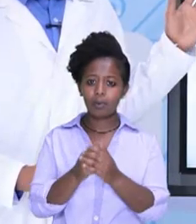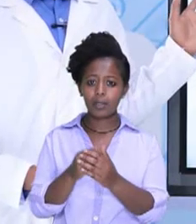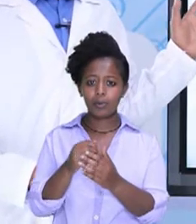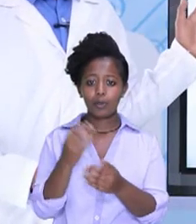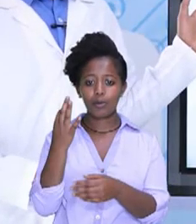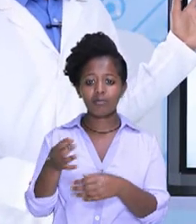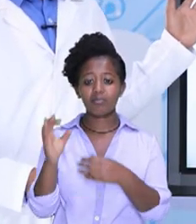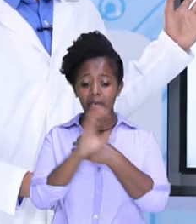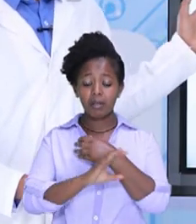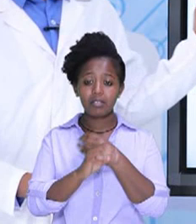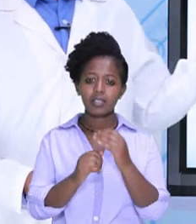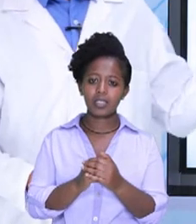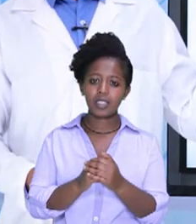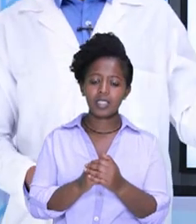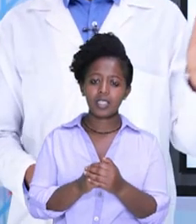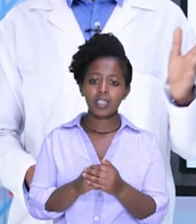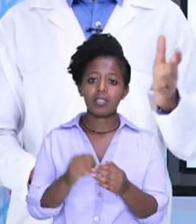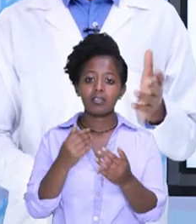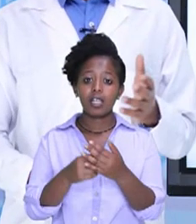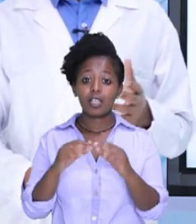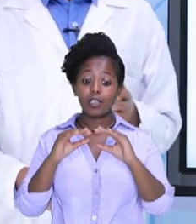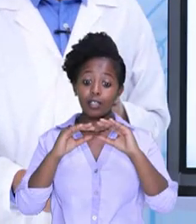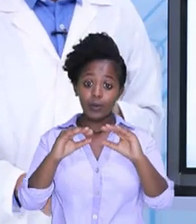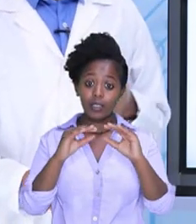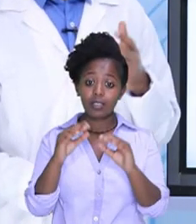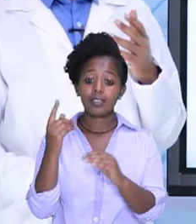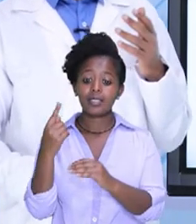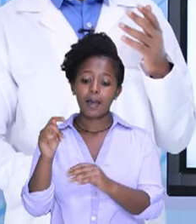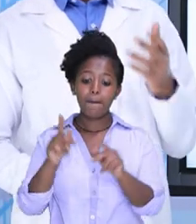Another most important thing is educate the public about